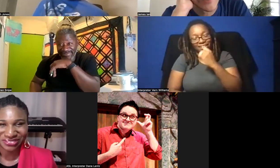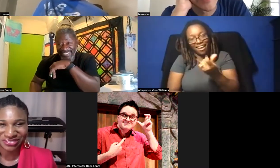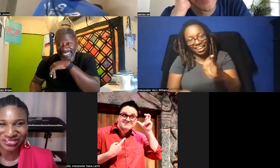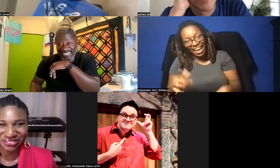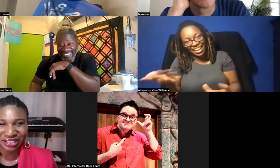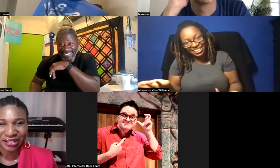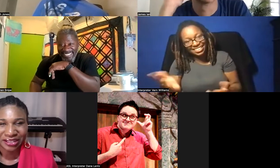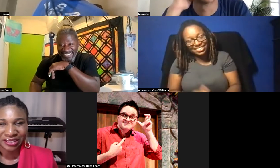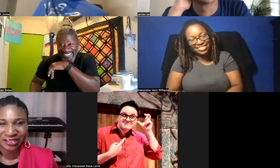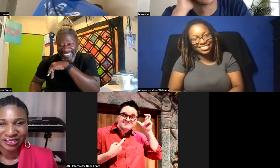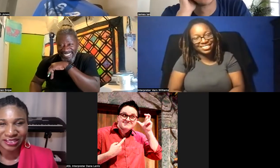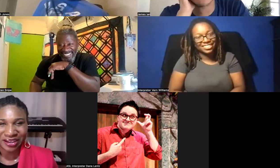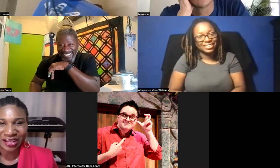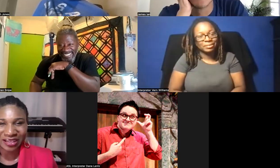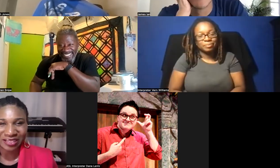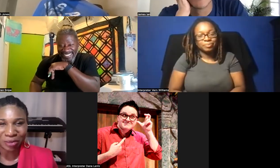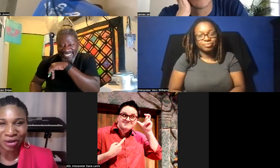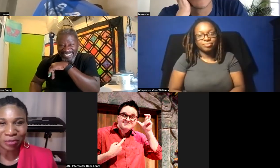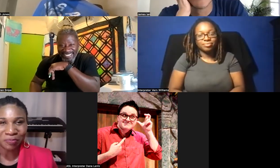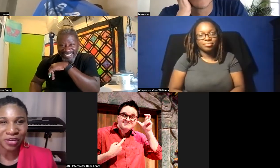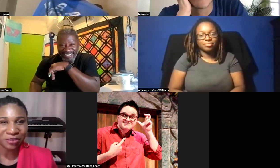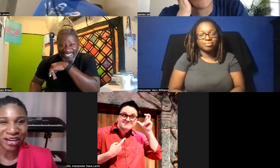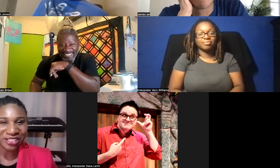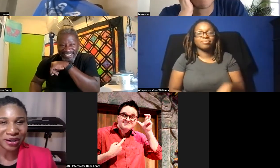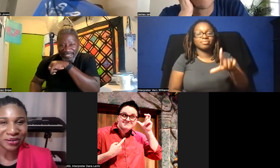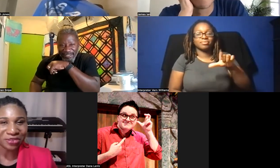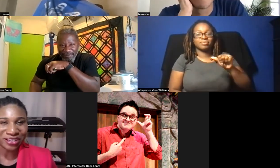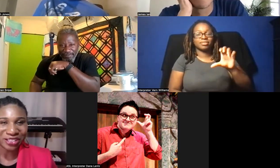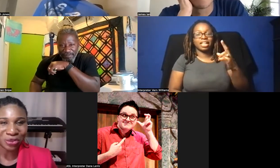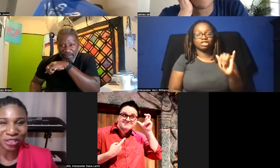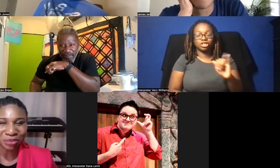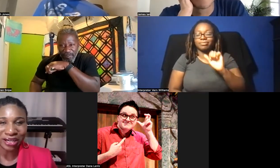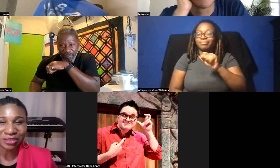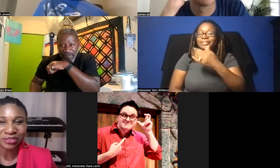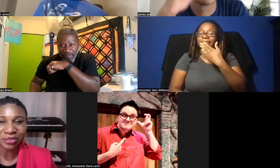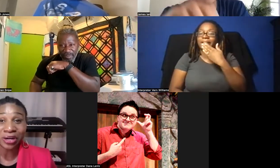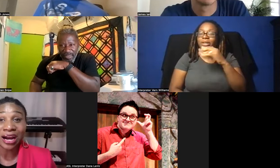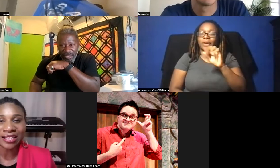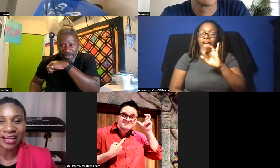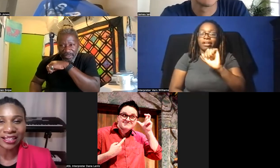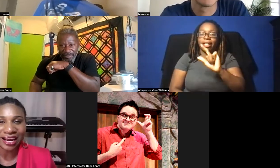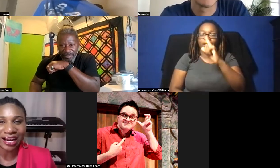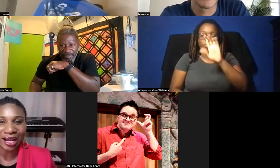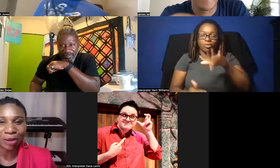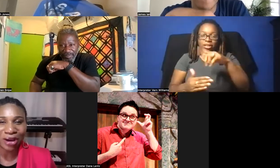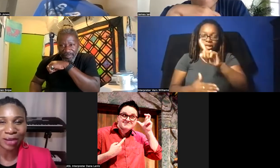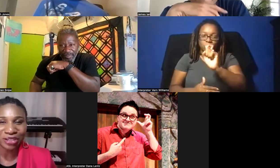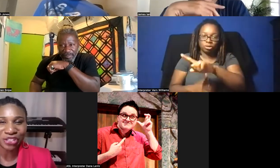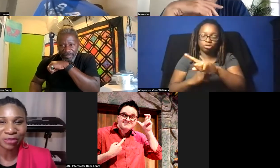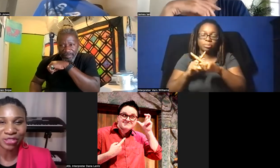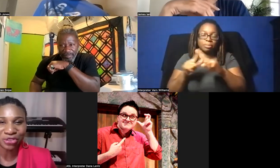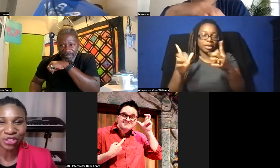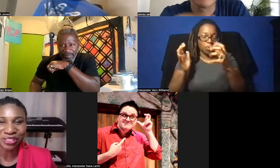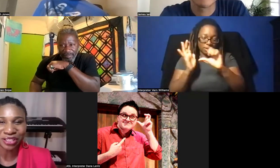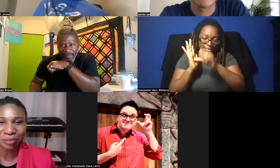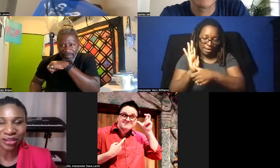So Yeah, I'm gonna give it back to you, Arielle, for the next question, but I did want to highlight that I believe, James,